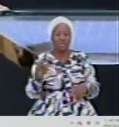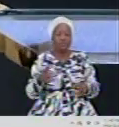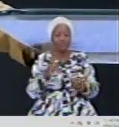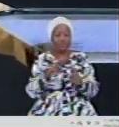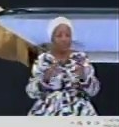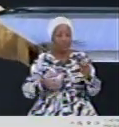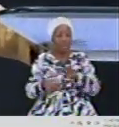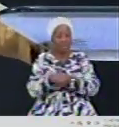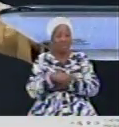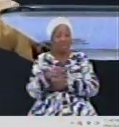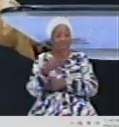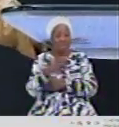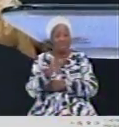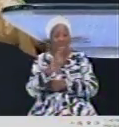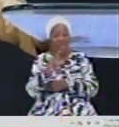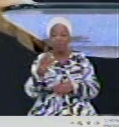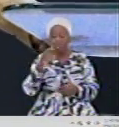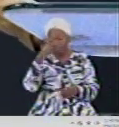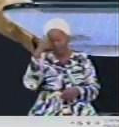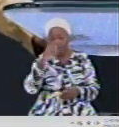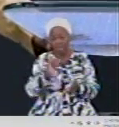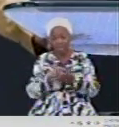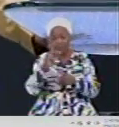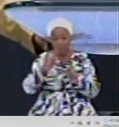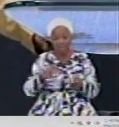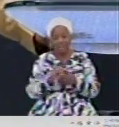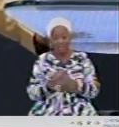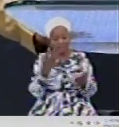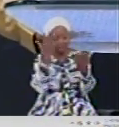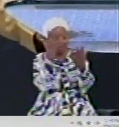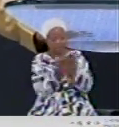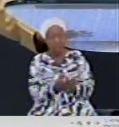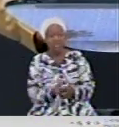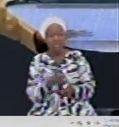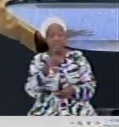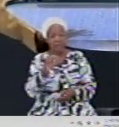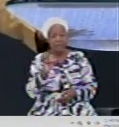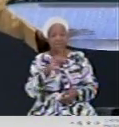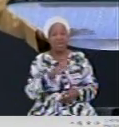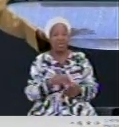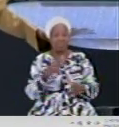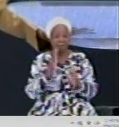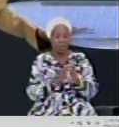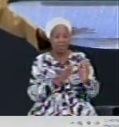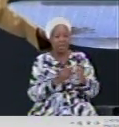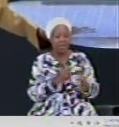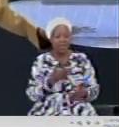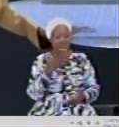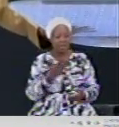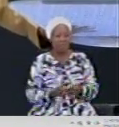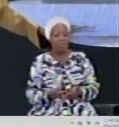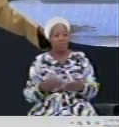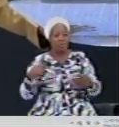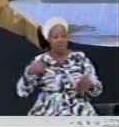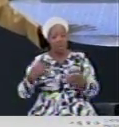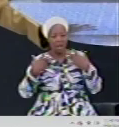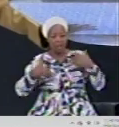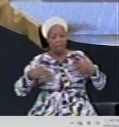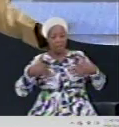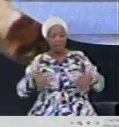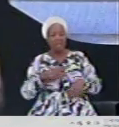who imprisoned Peter, arrayed in royal apparel, sat upon